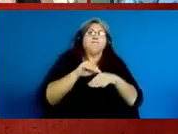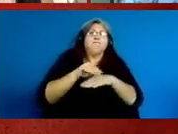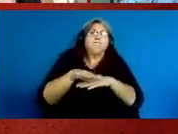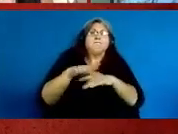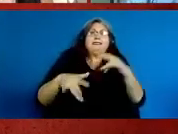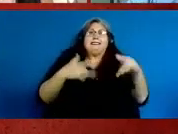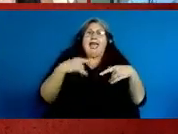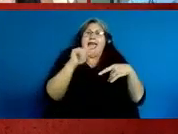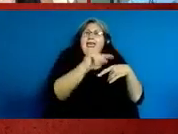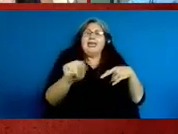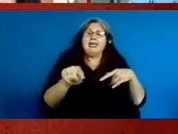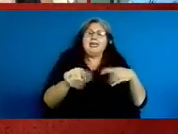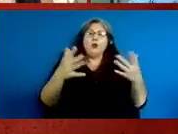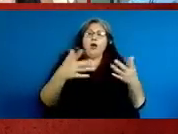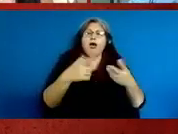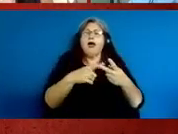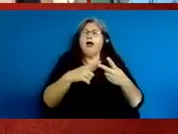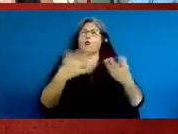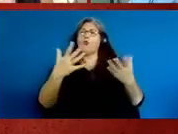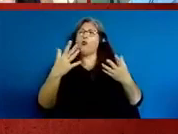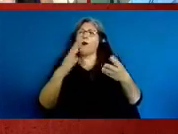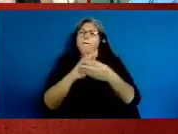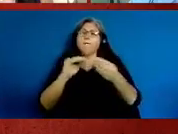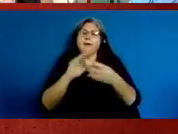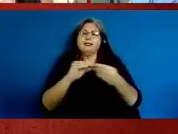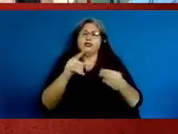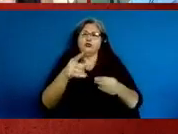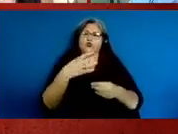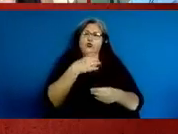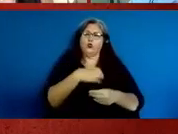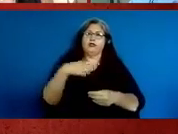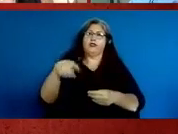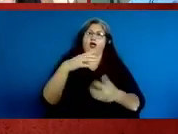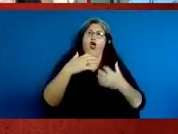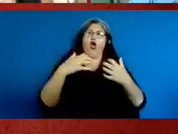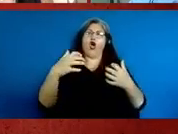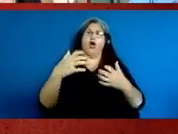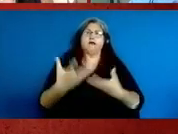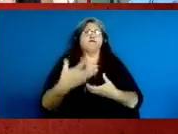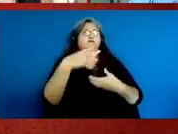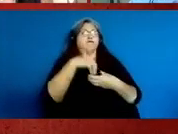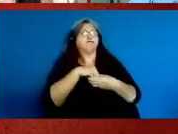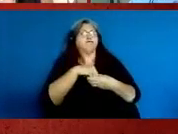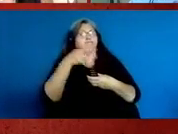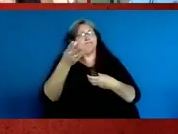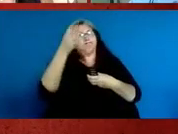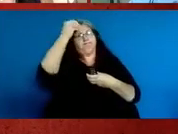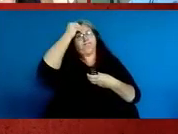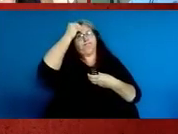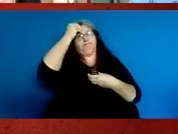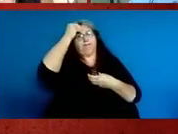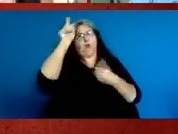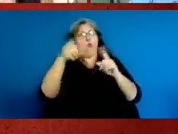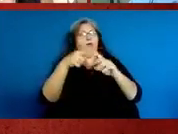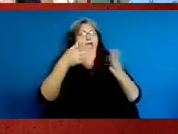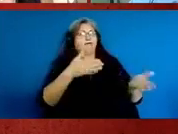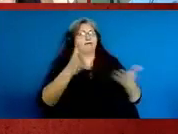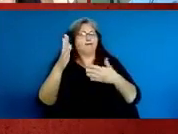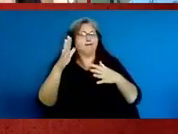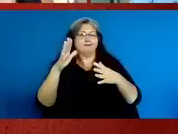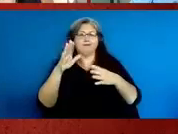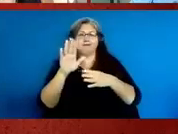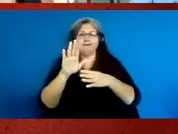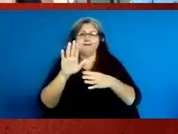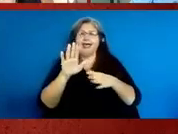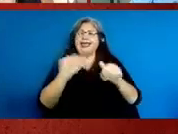Mulan, and what kind of message do you want audiences to take from the film? Ming-Na, we could start with